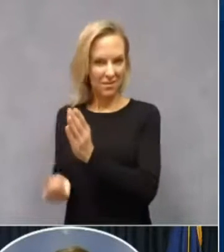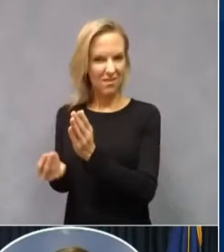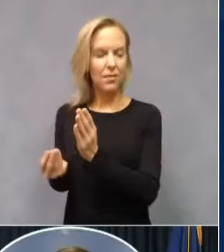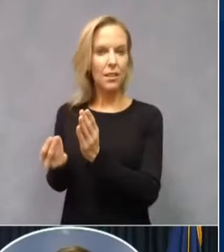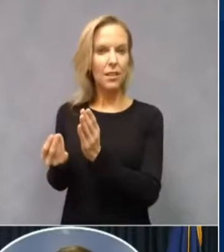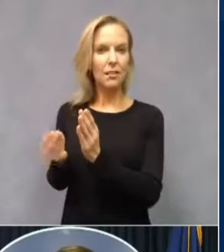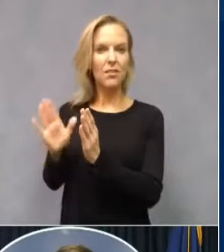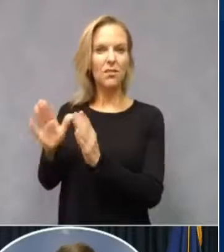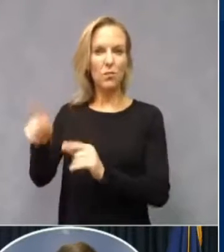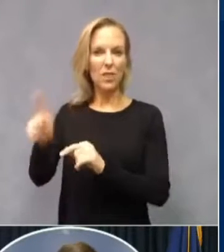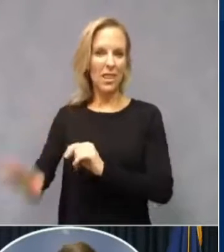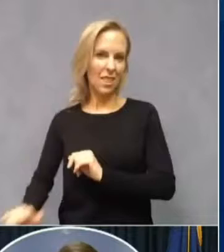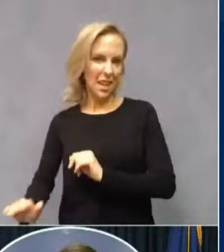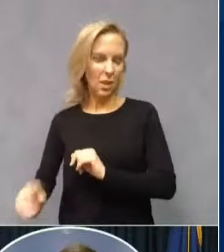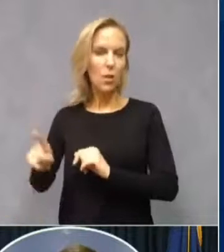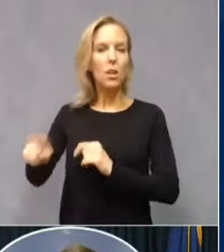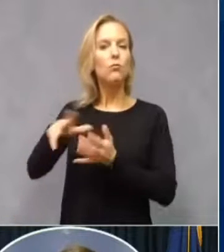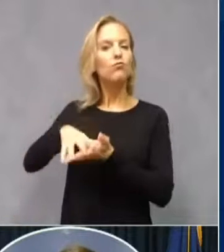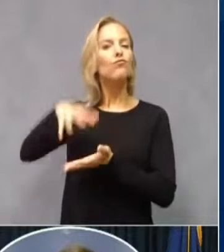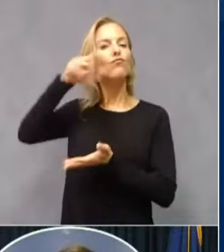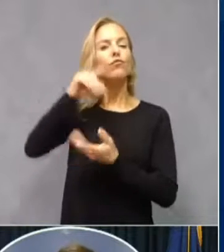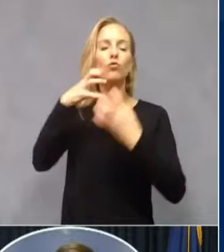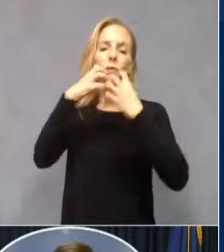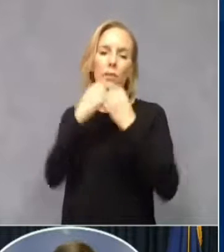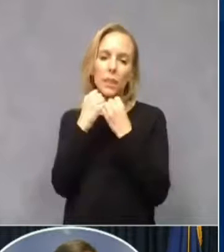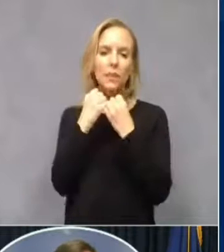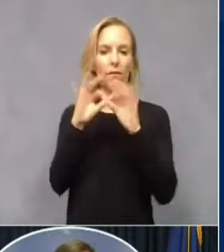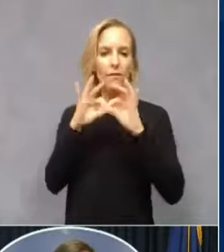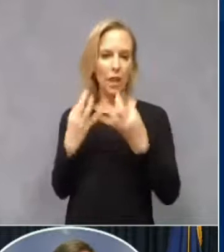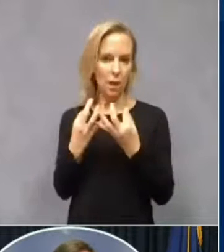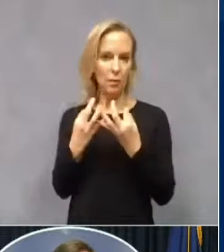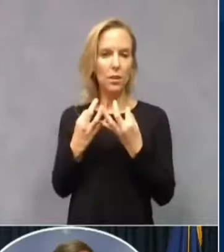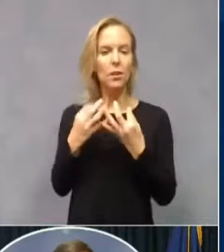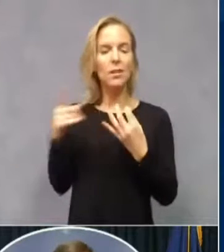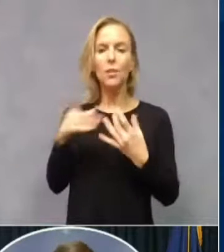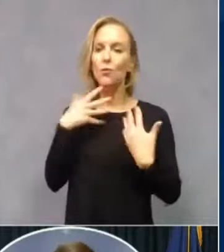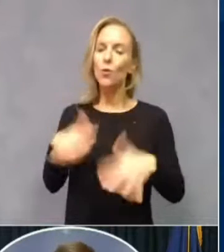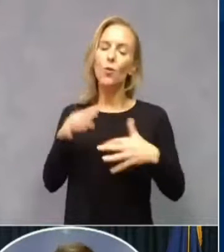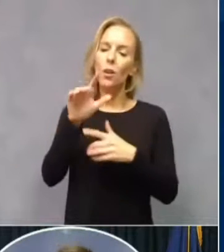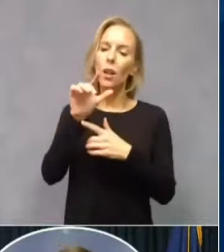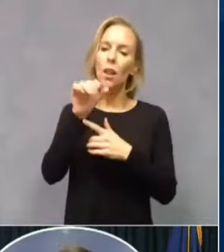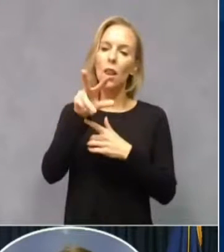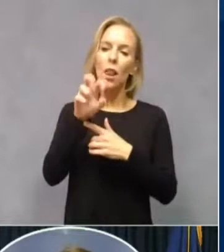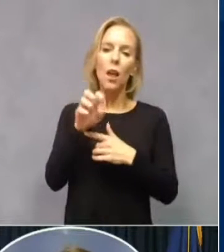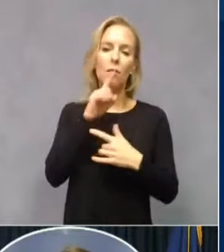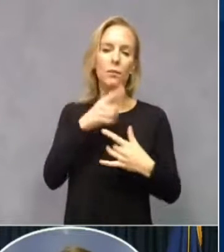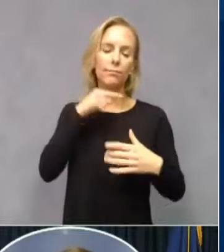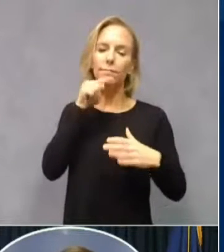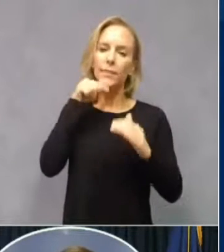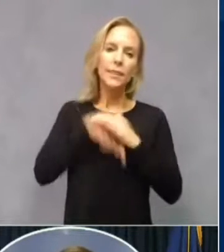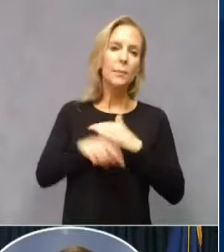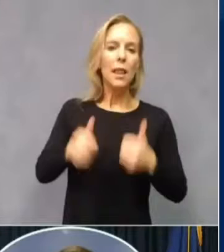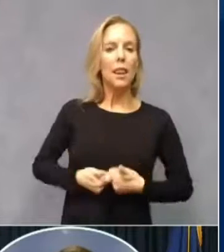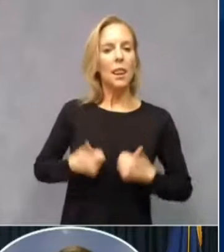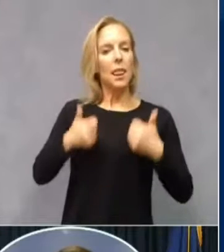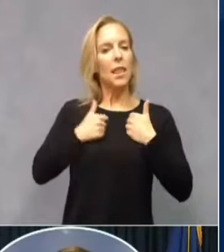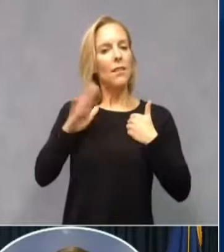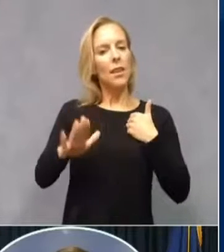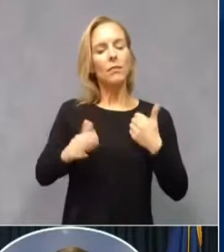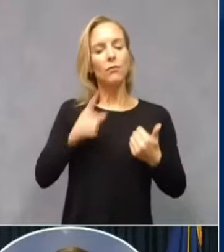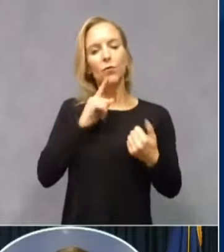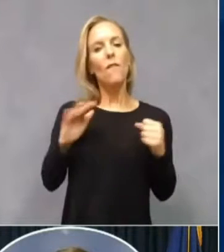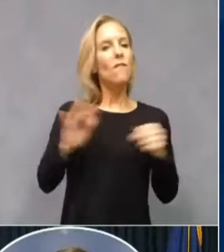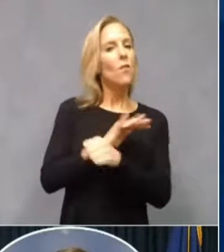life, Rob learned to cherish family, love deeply, and live life to its fullest. He was lucky enough to have found